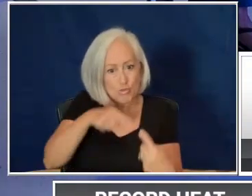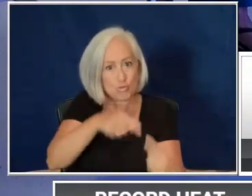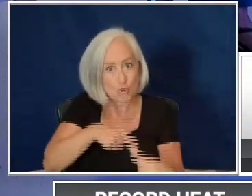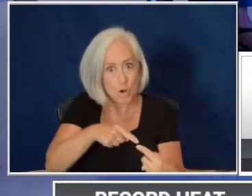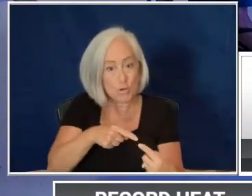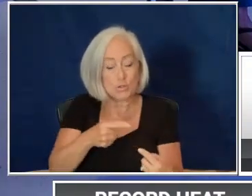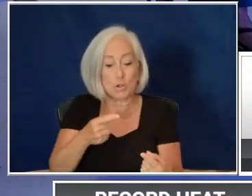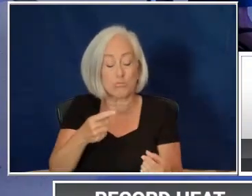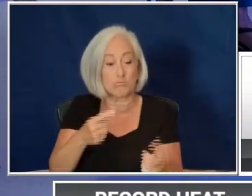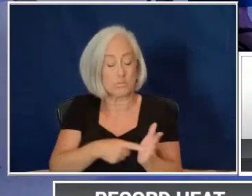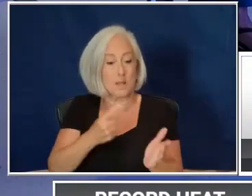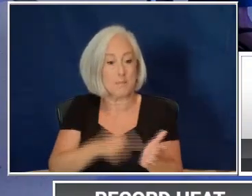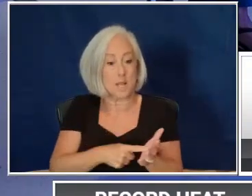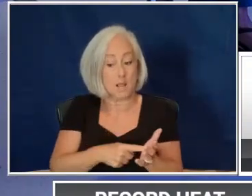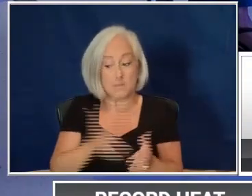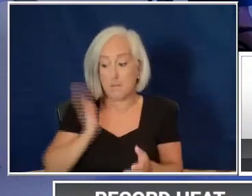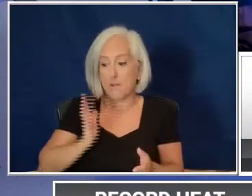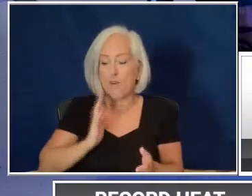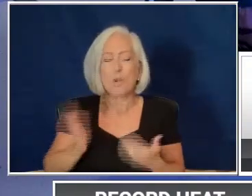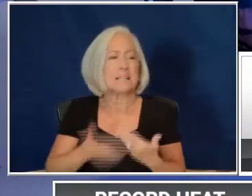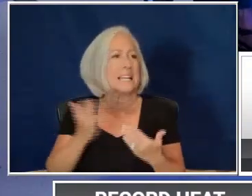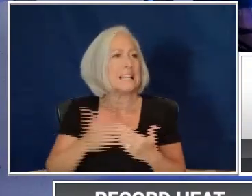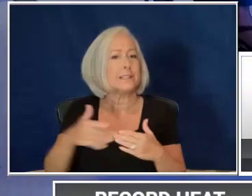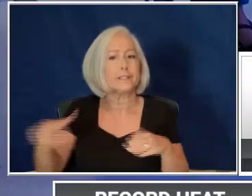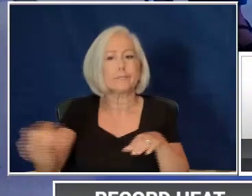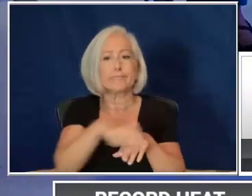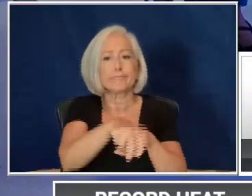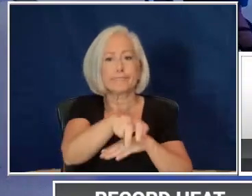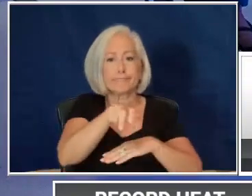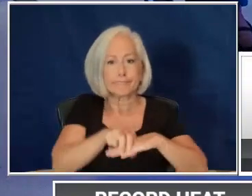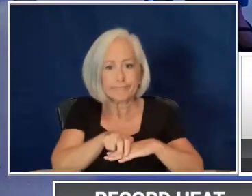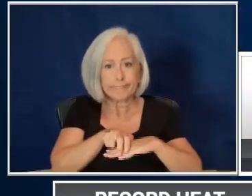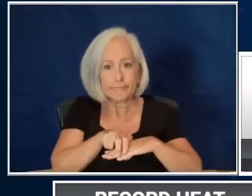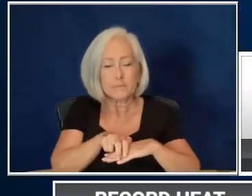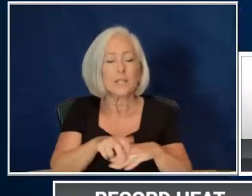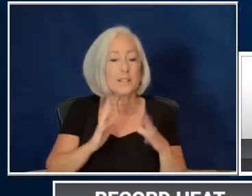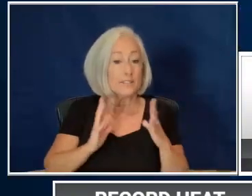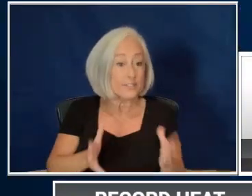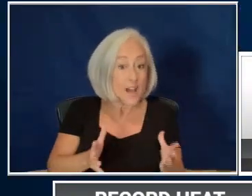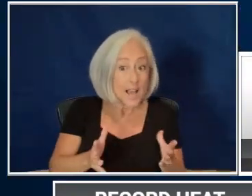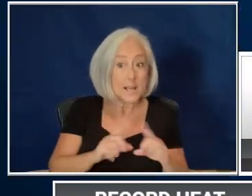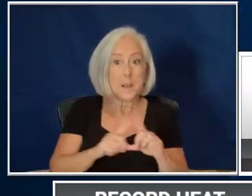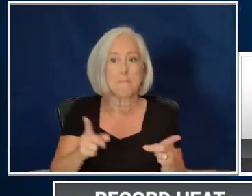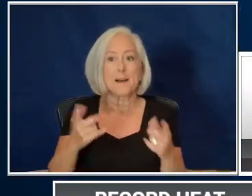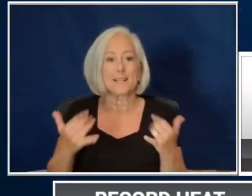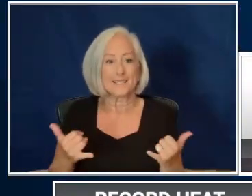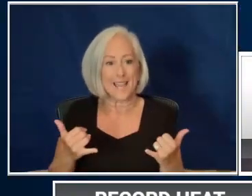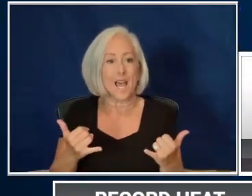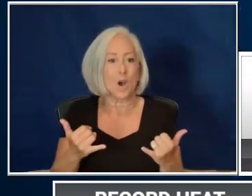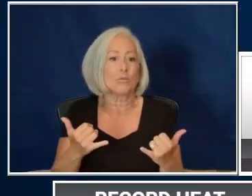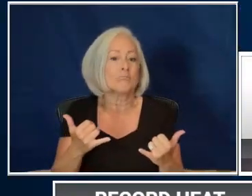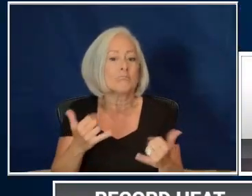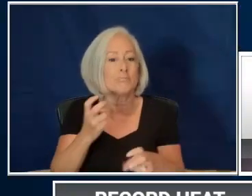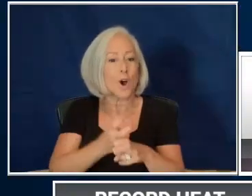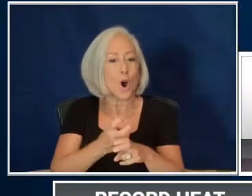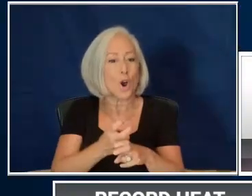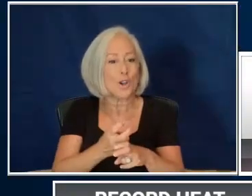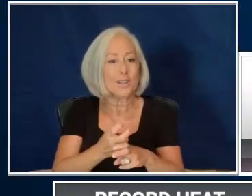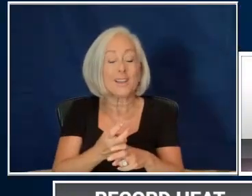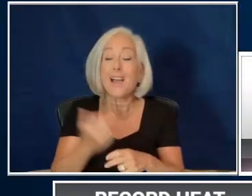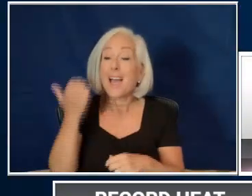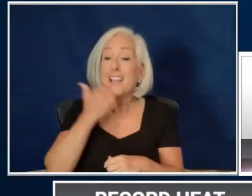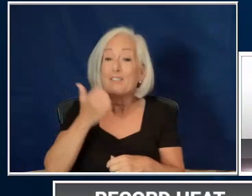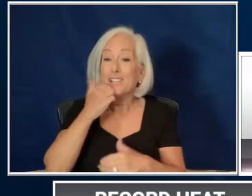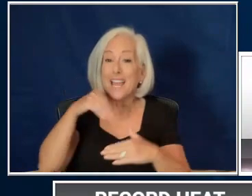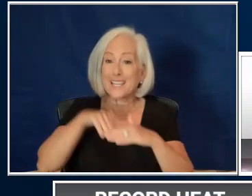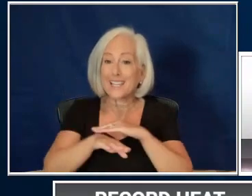Right, something that they used to do all the time. Well, getting in and out of a car, of course, is something that is a daily activity for most of us. Alexis Del Cid is live outside